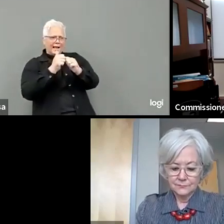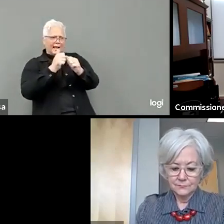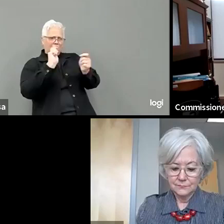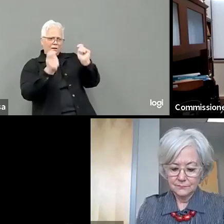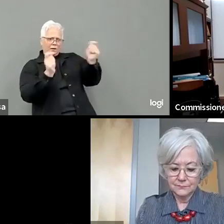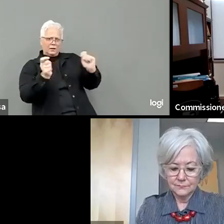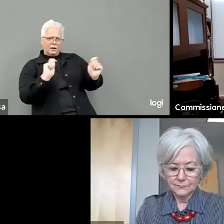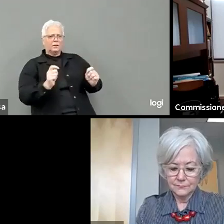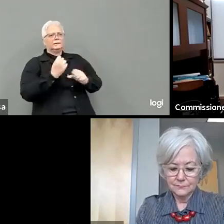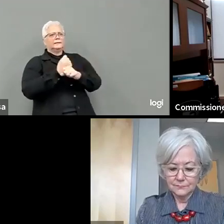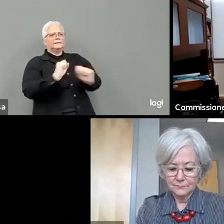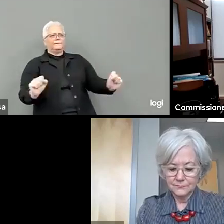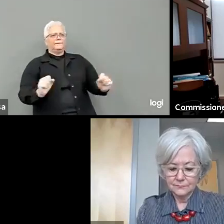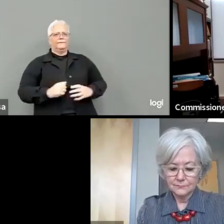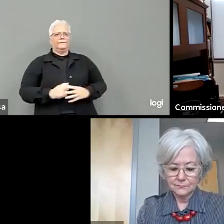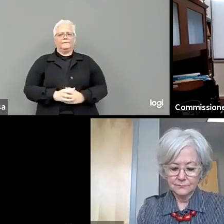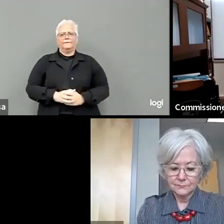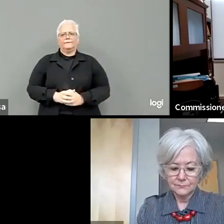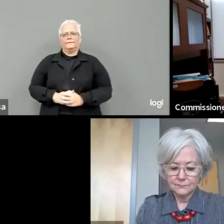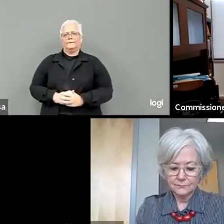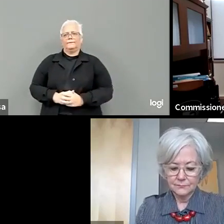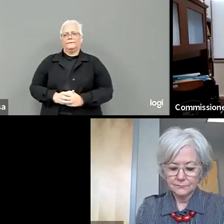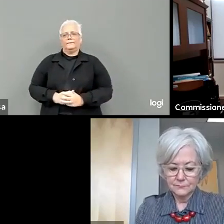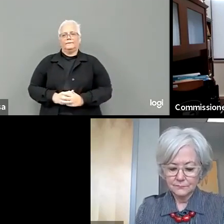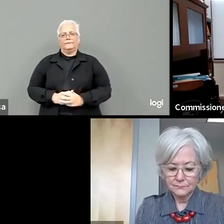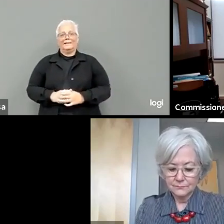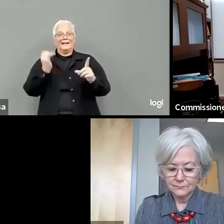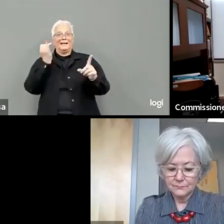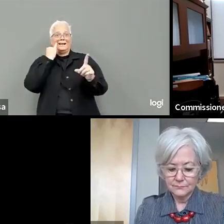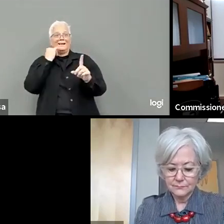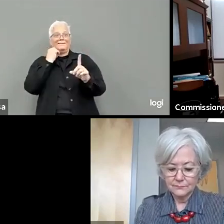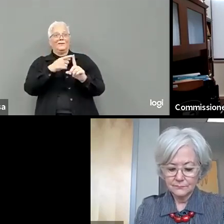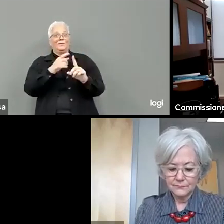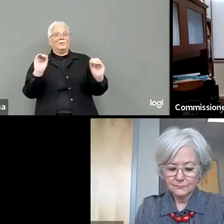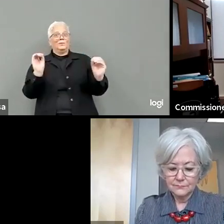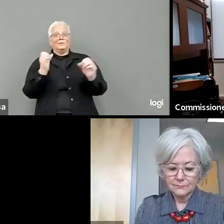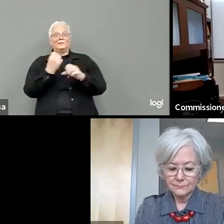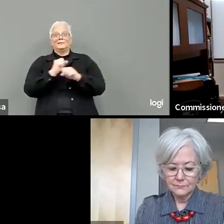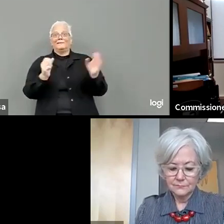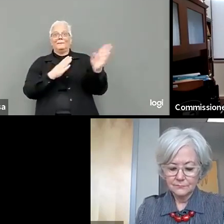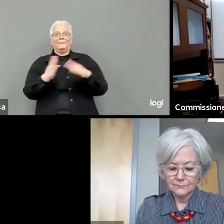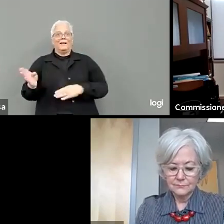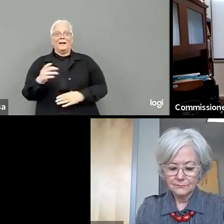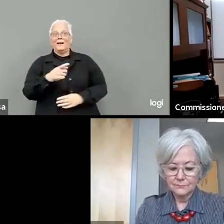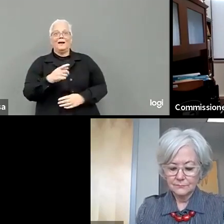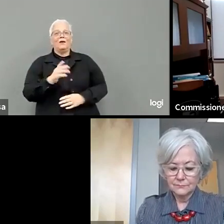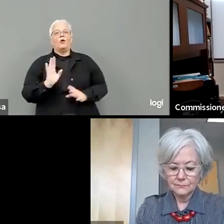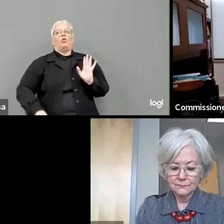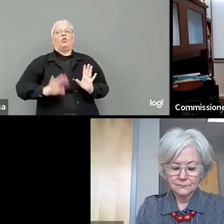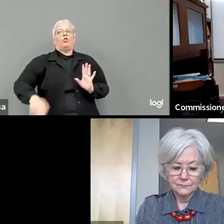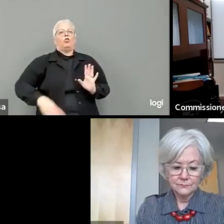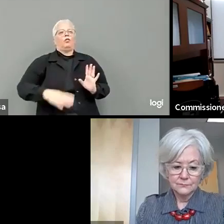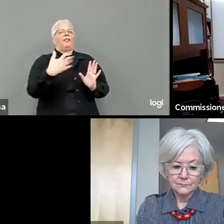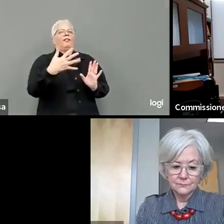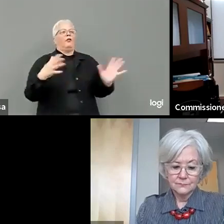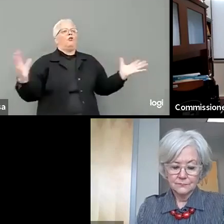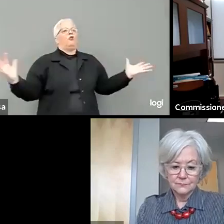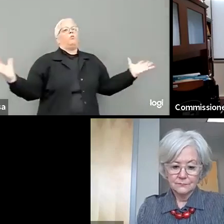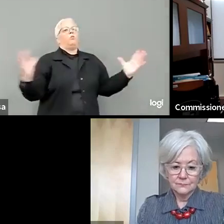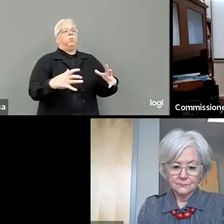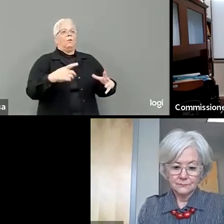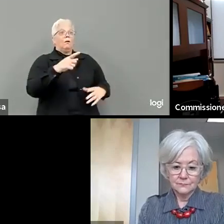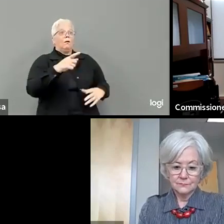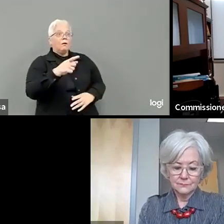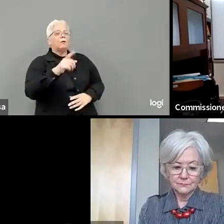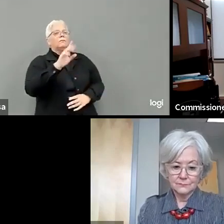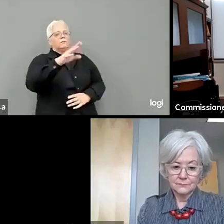plan, then we definitely want to know about that. And both the health department and our own